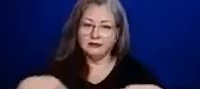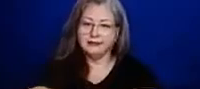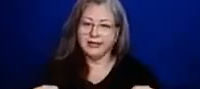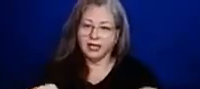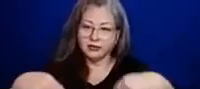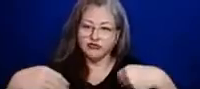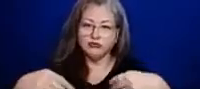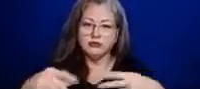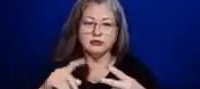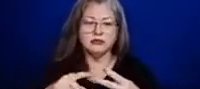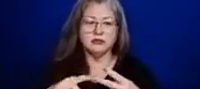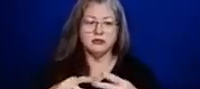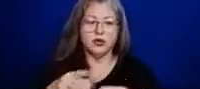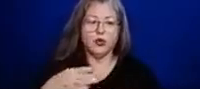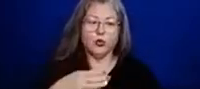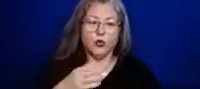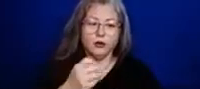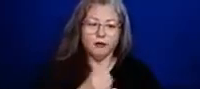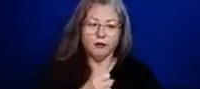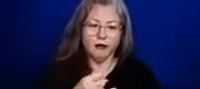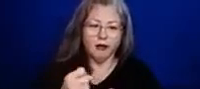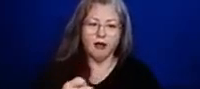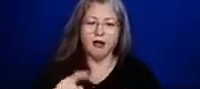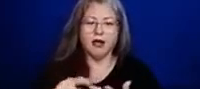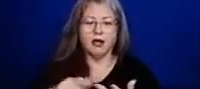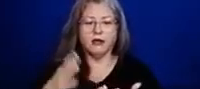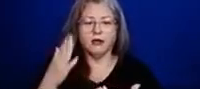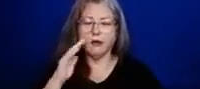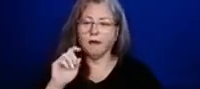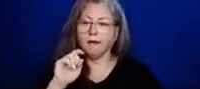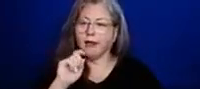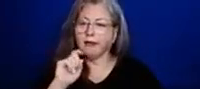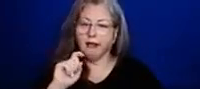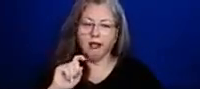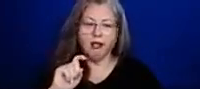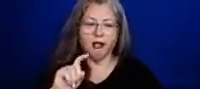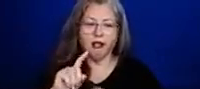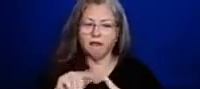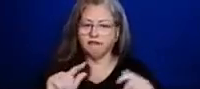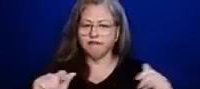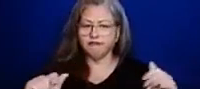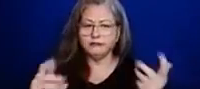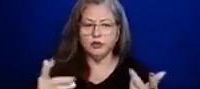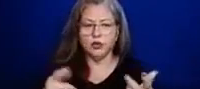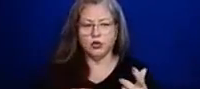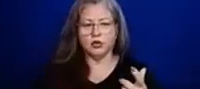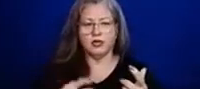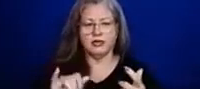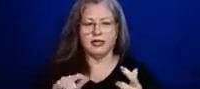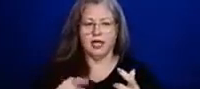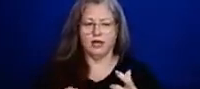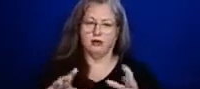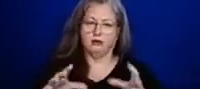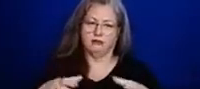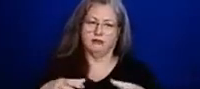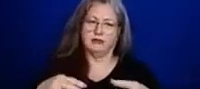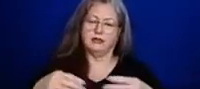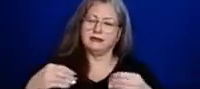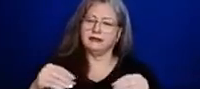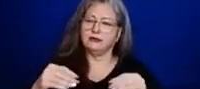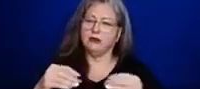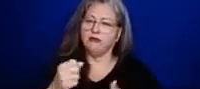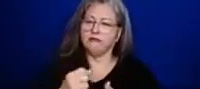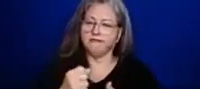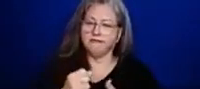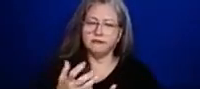is woodblock or, you know, metal and many others, no? So it was el taller de estampa. So I